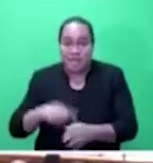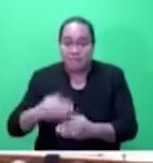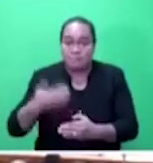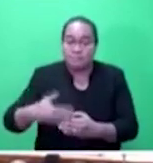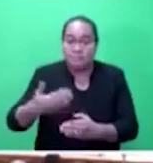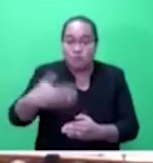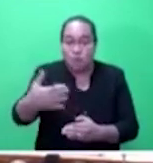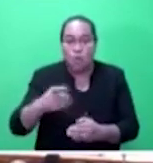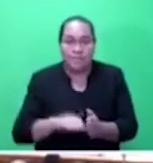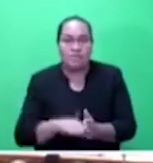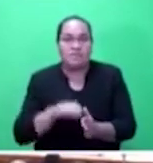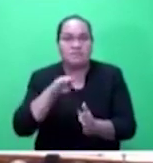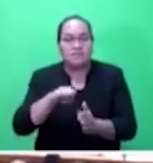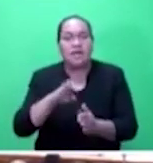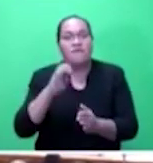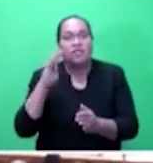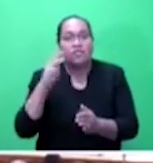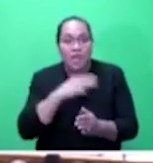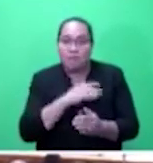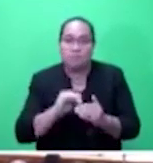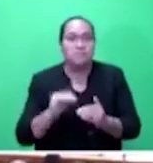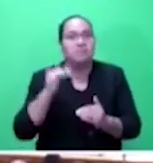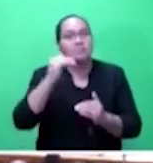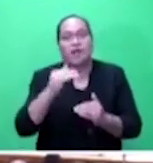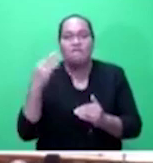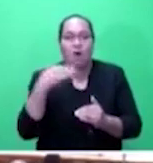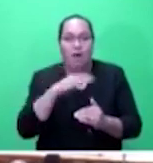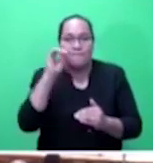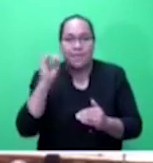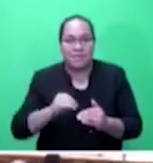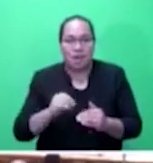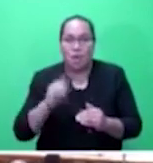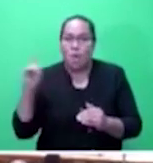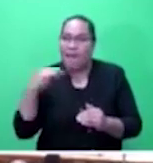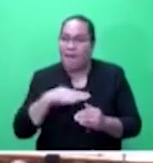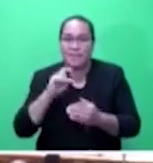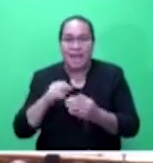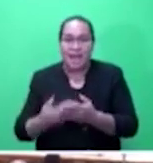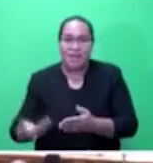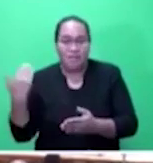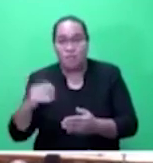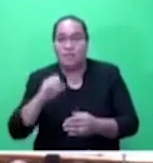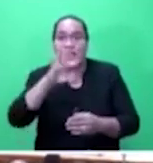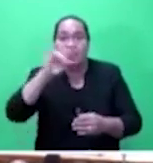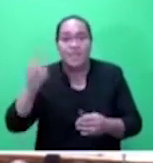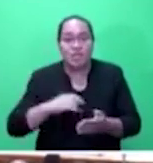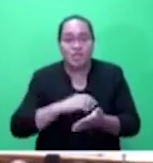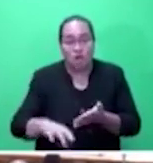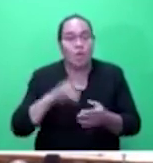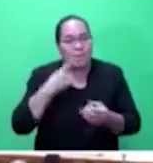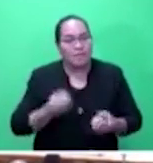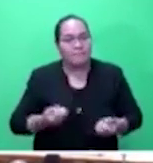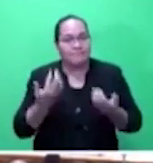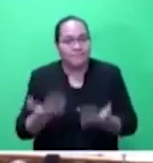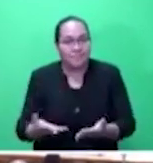will increase from 300 to 400%. A 100% write-off of up to $10,000 will be made available